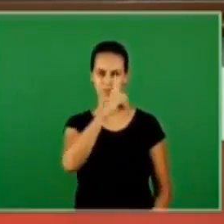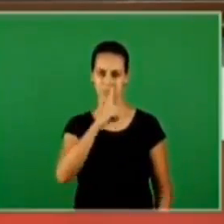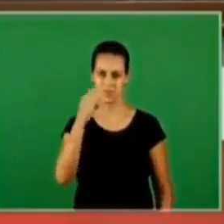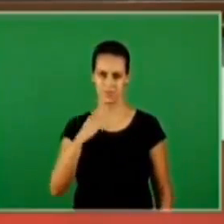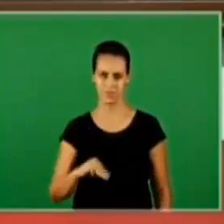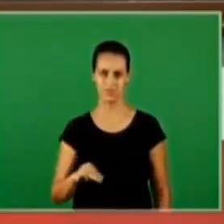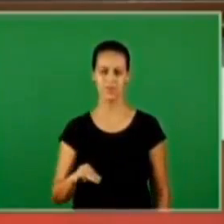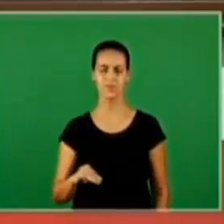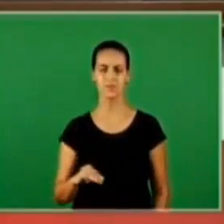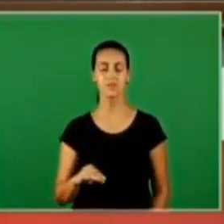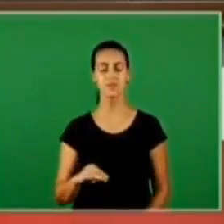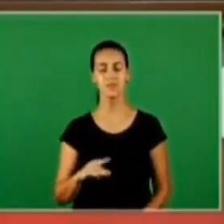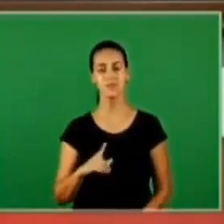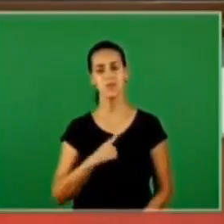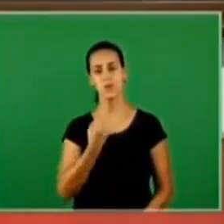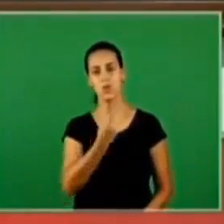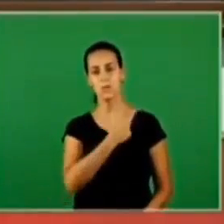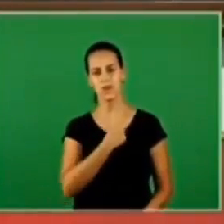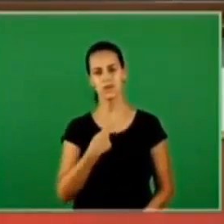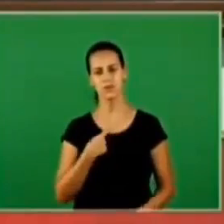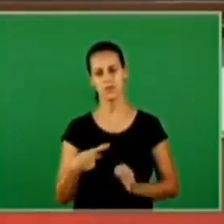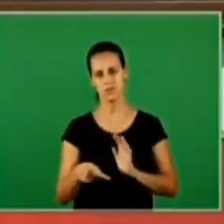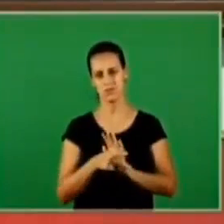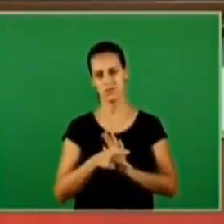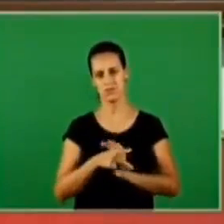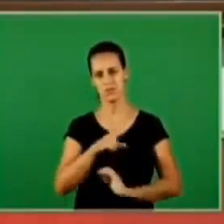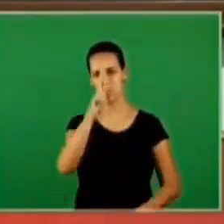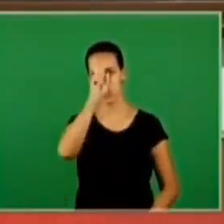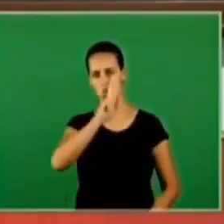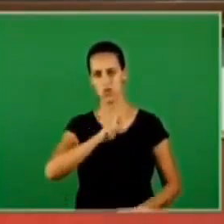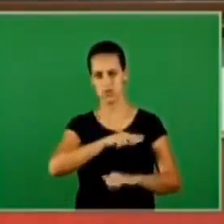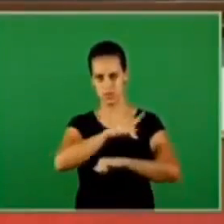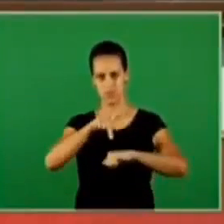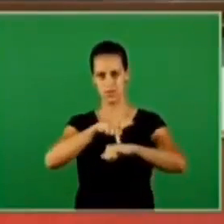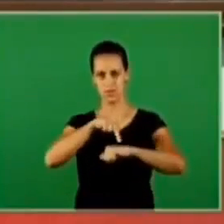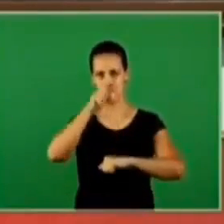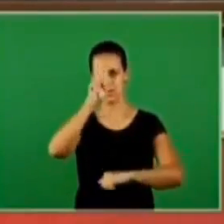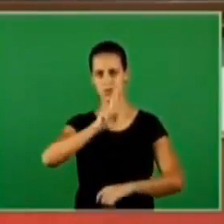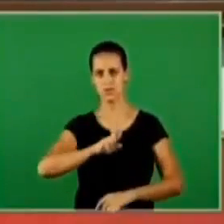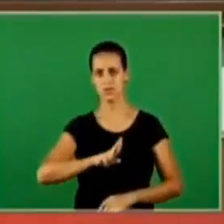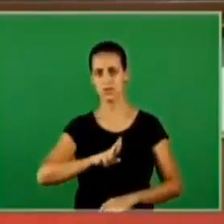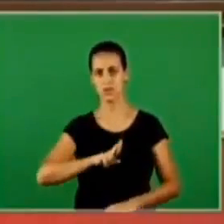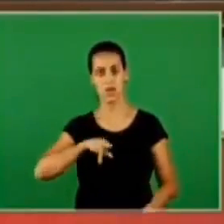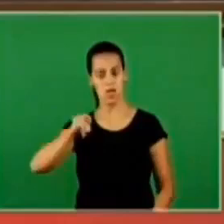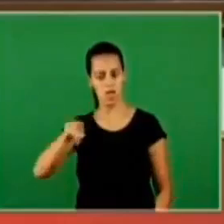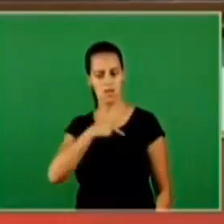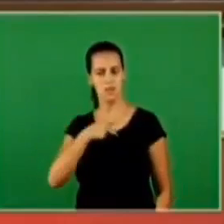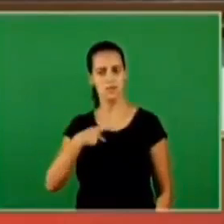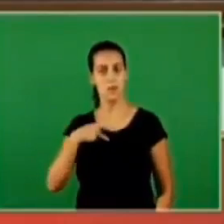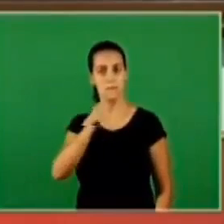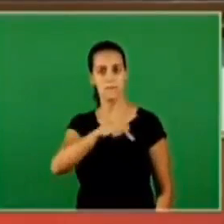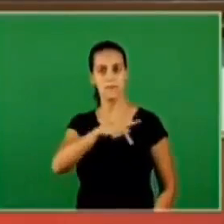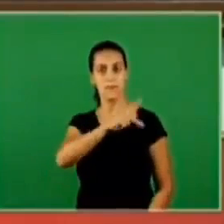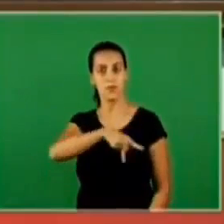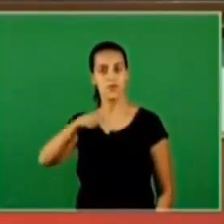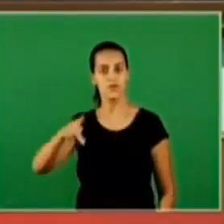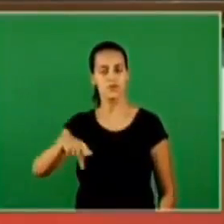and even a pastor, one of them from Russia, professor,